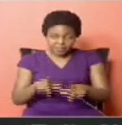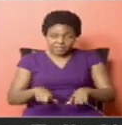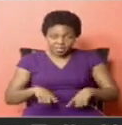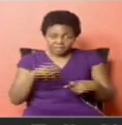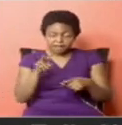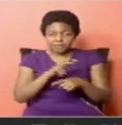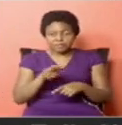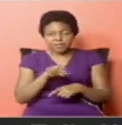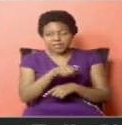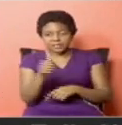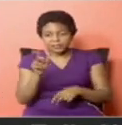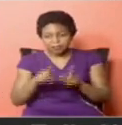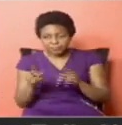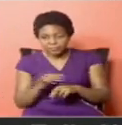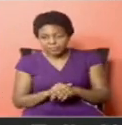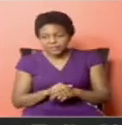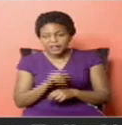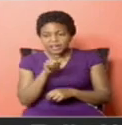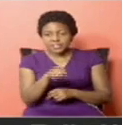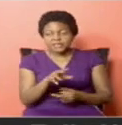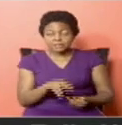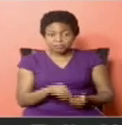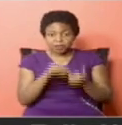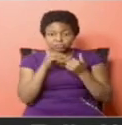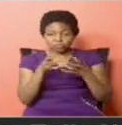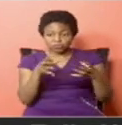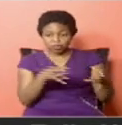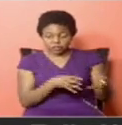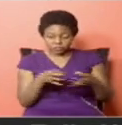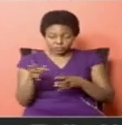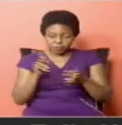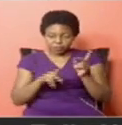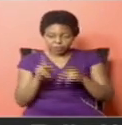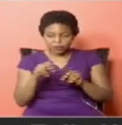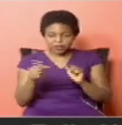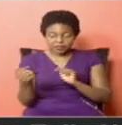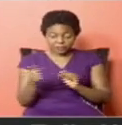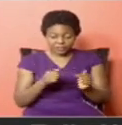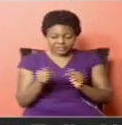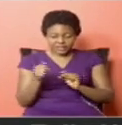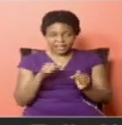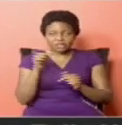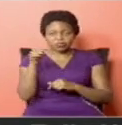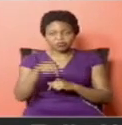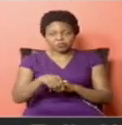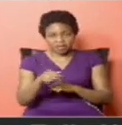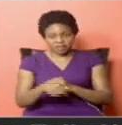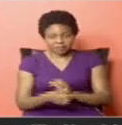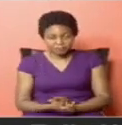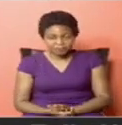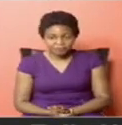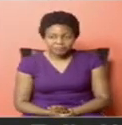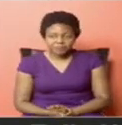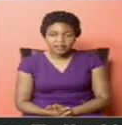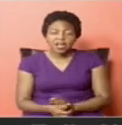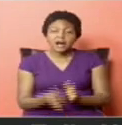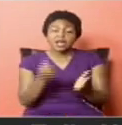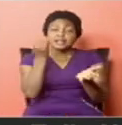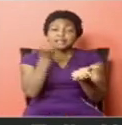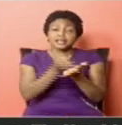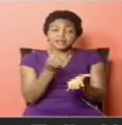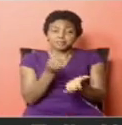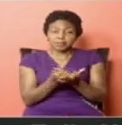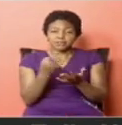beings. This special category of people is the subject of our discussion. The impact